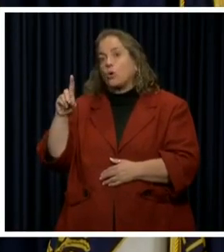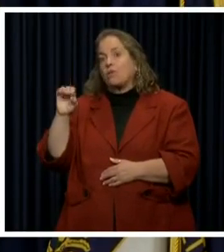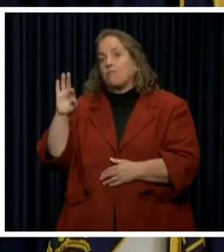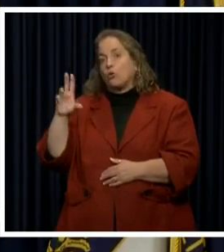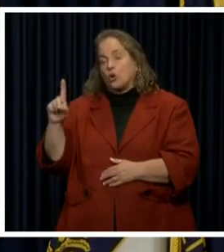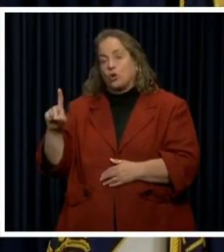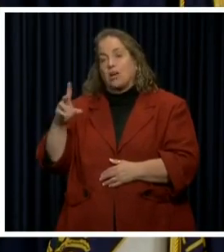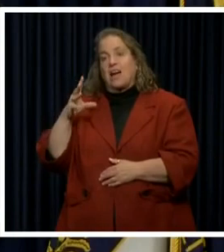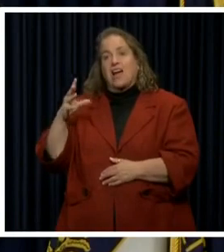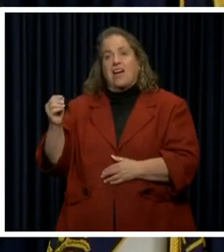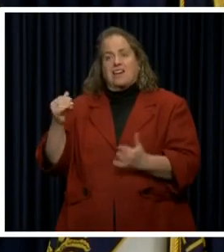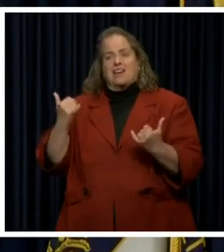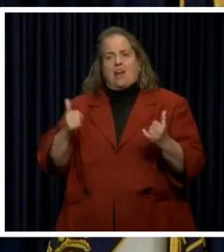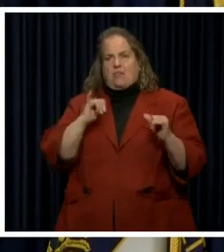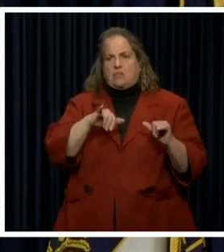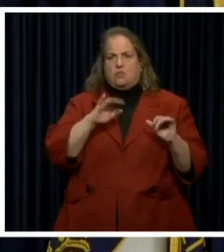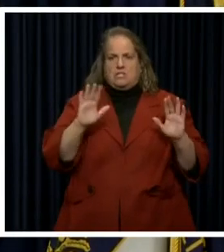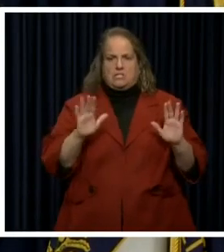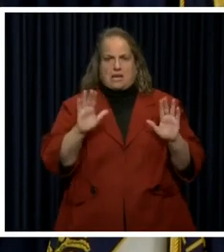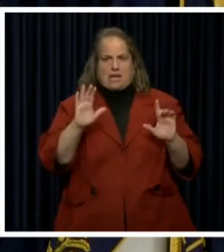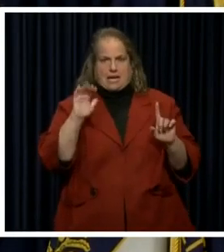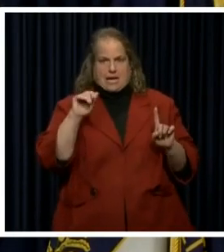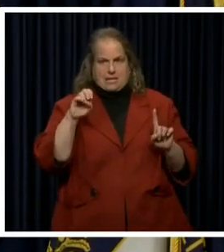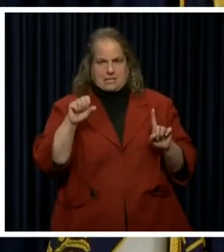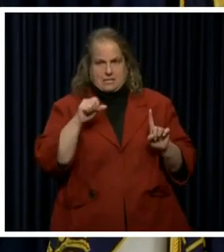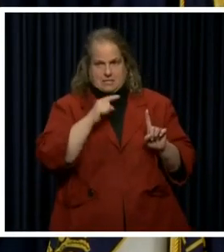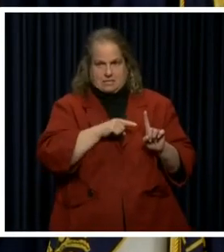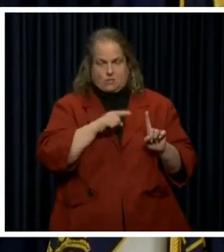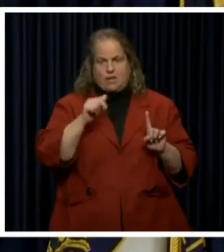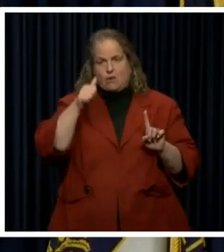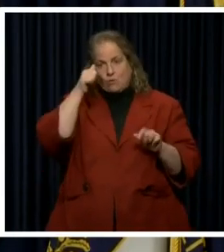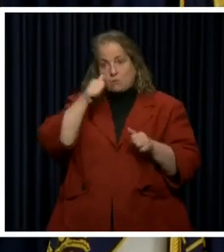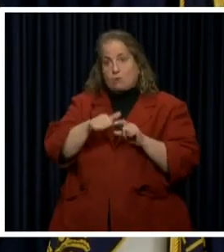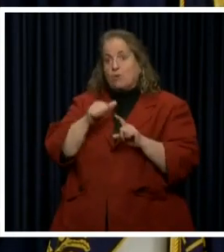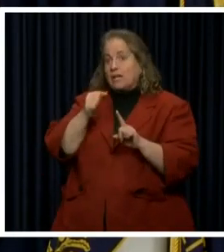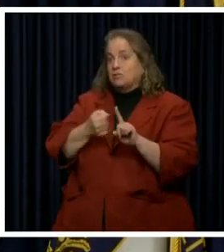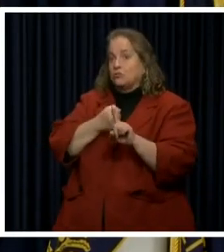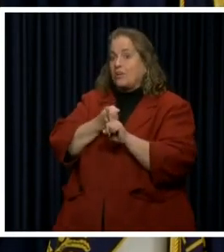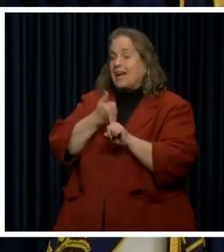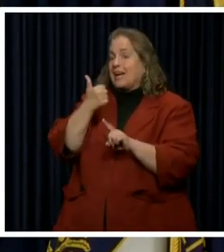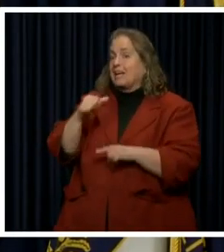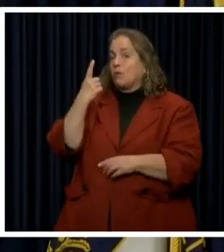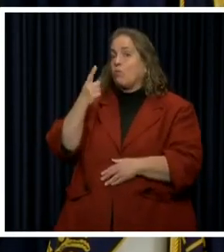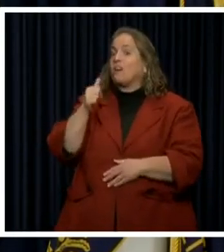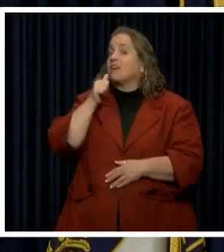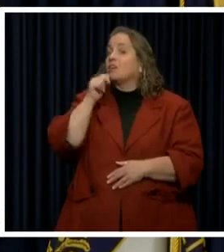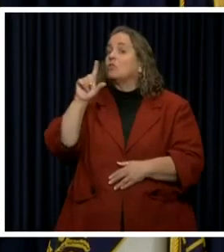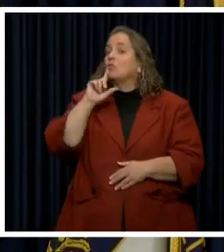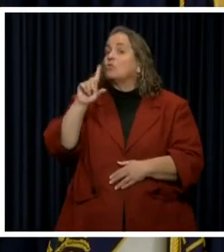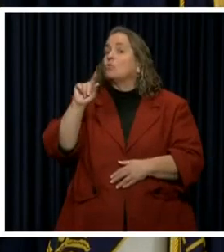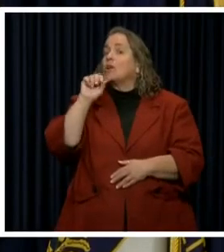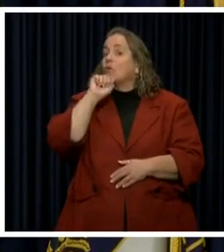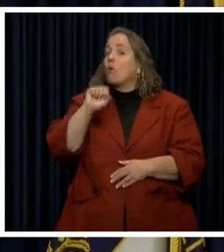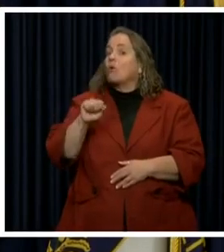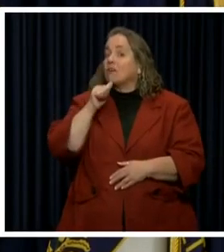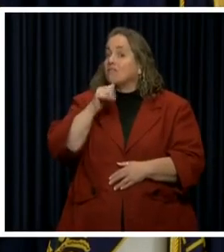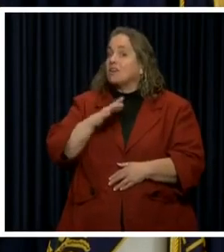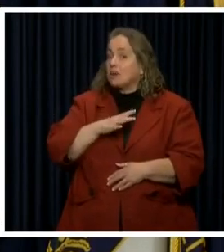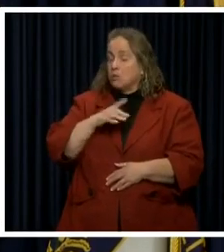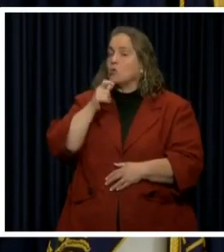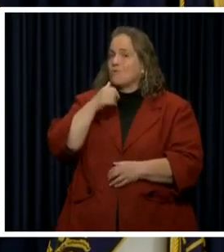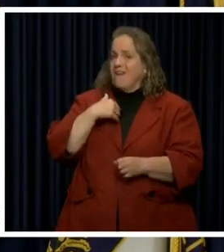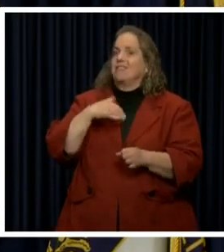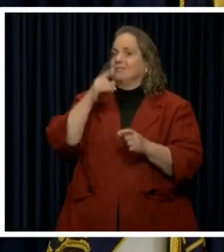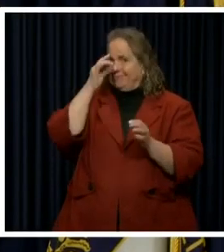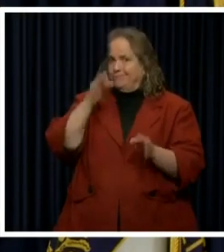of Sunday's cases, again, so we remember that it can strike anybody, a 20-year-old female from Kenton, a